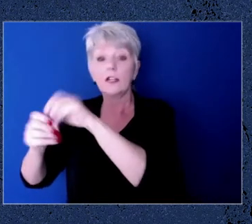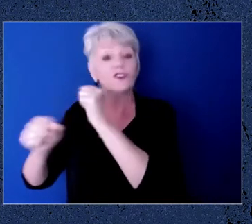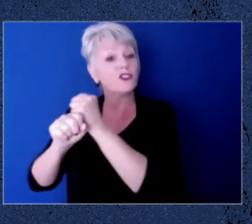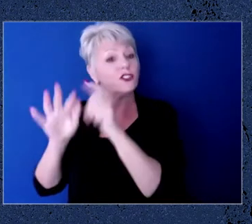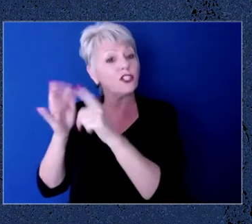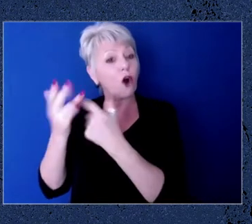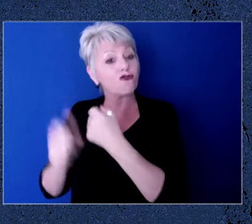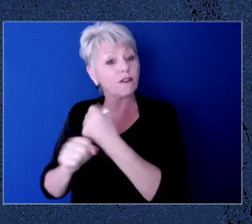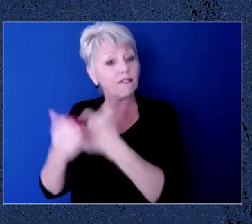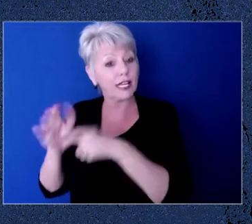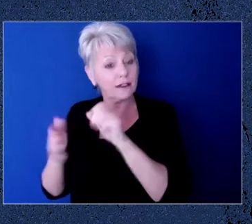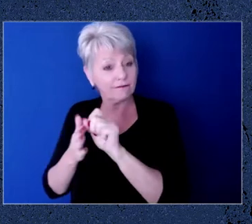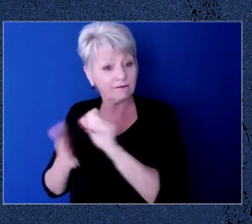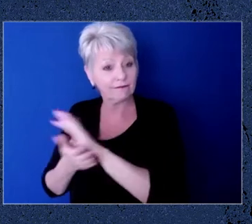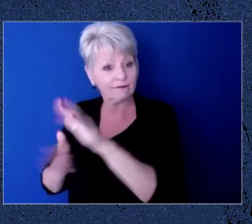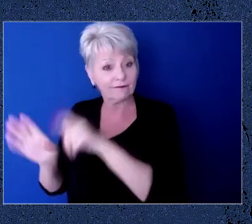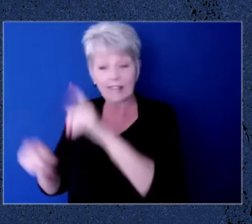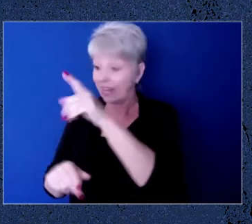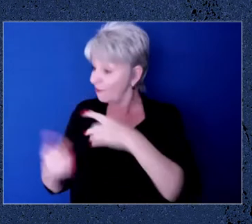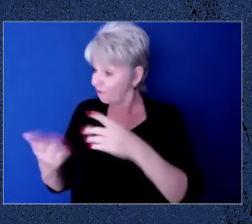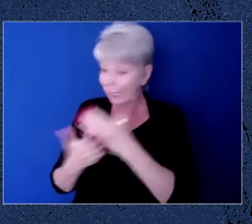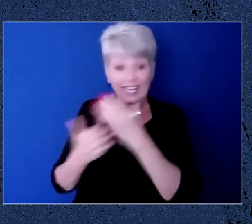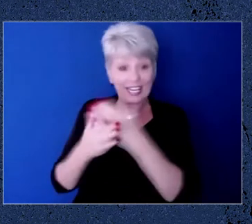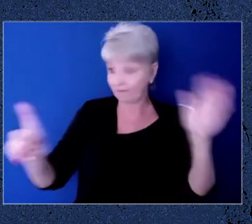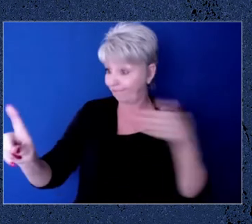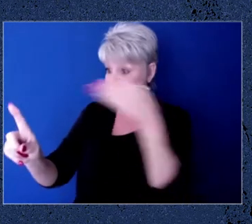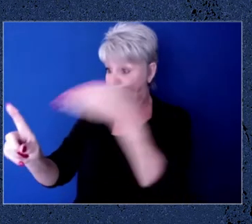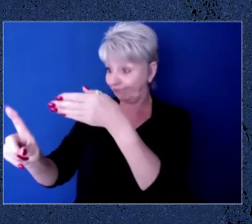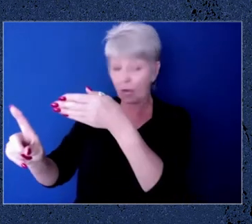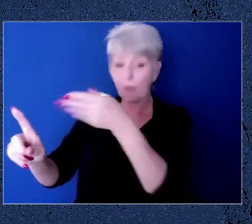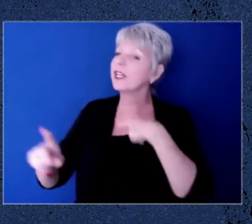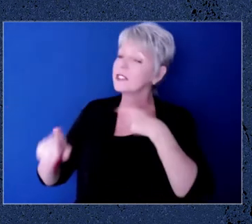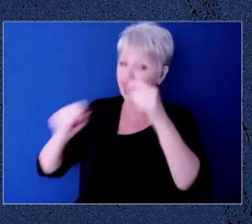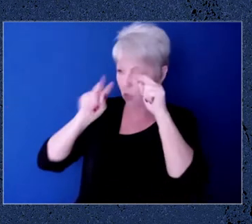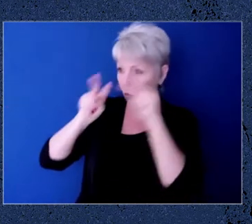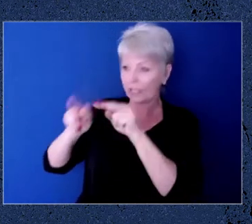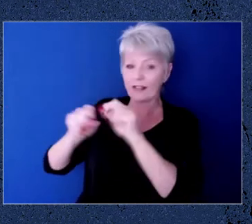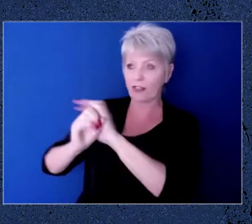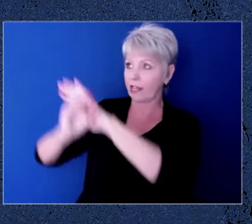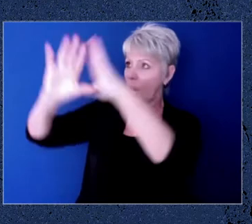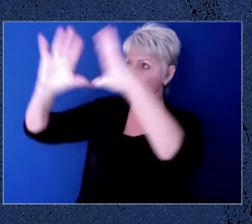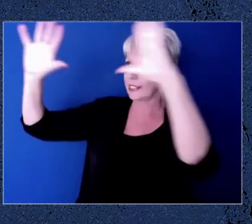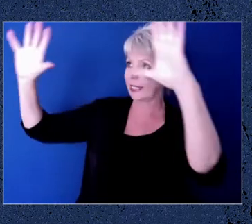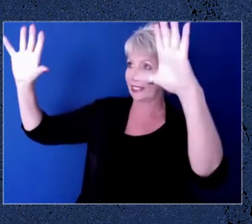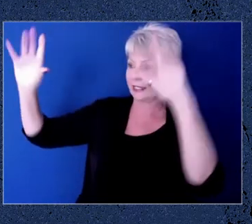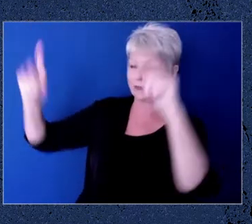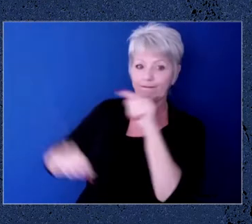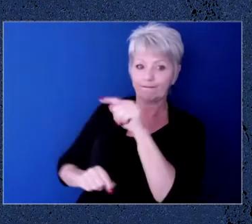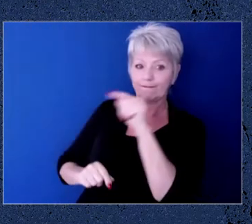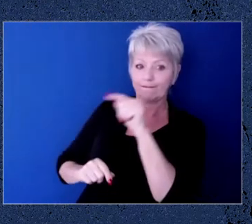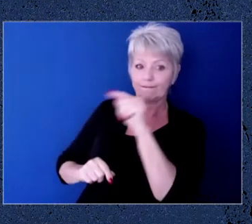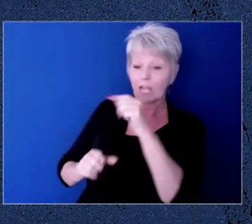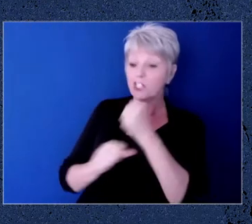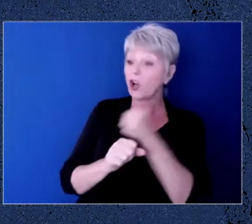the academic traditions, I think, because we do tend to look at things in a much more holistic. And geography allows you that, all those